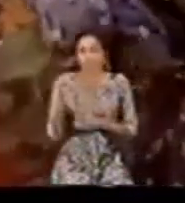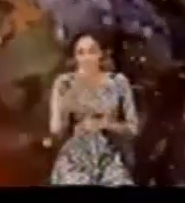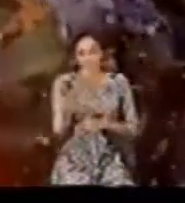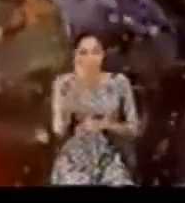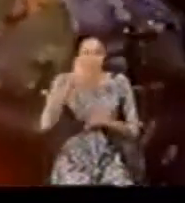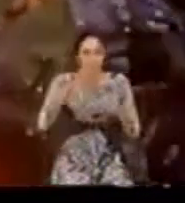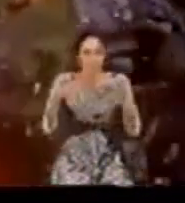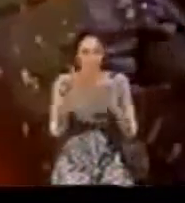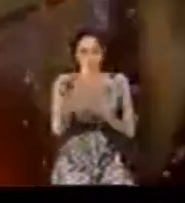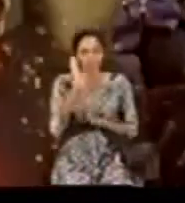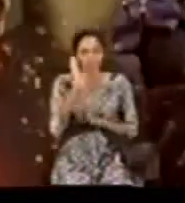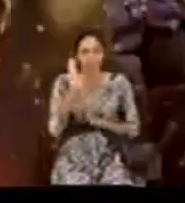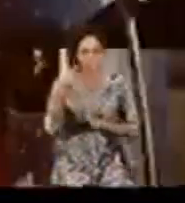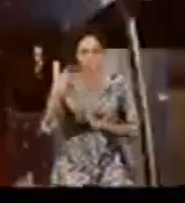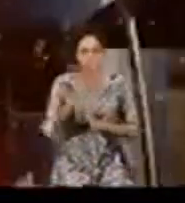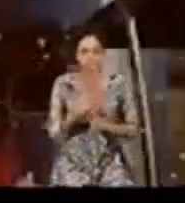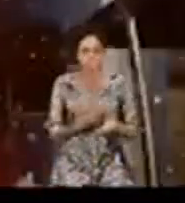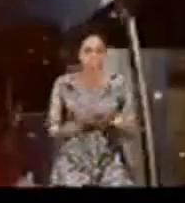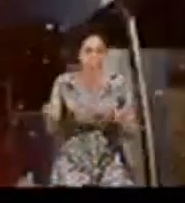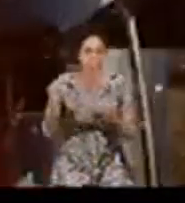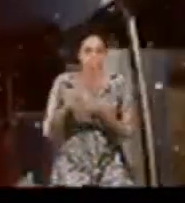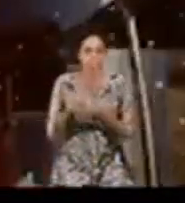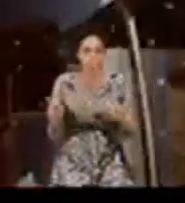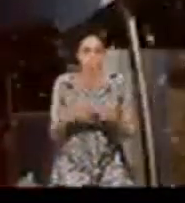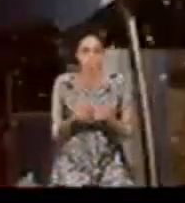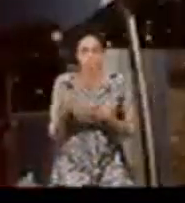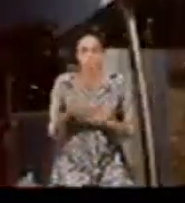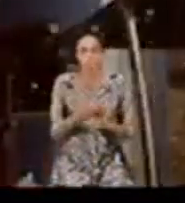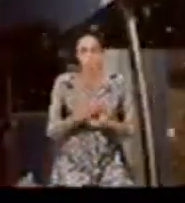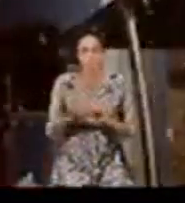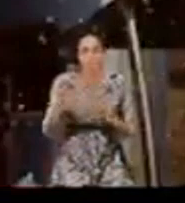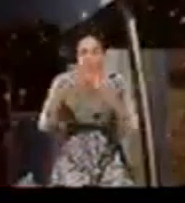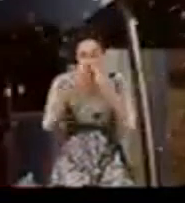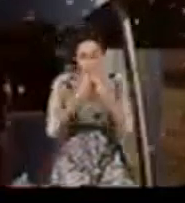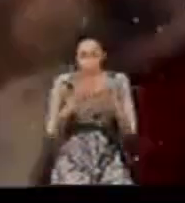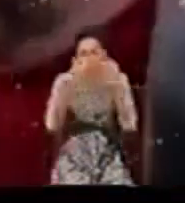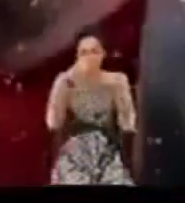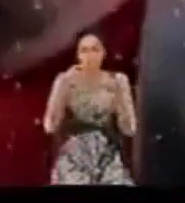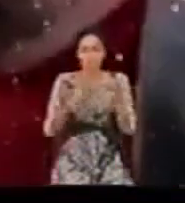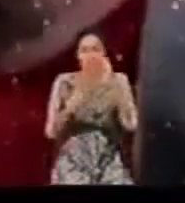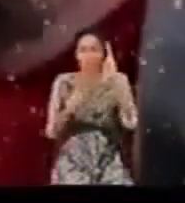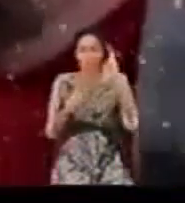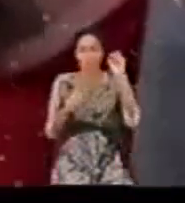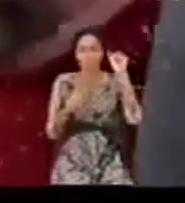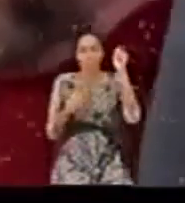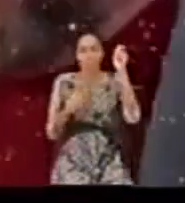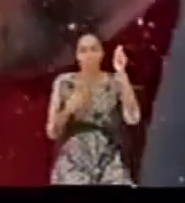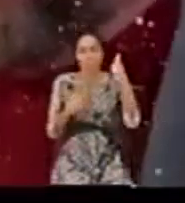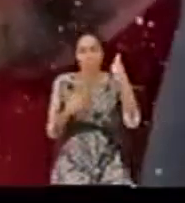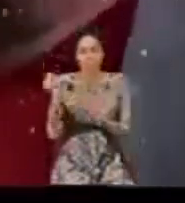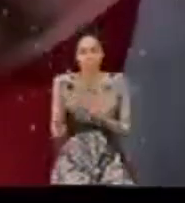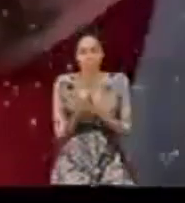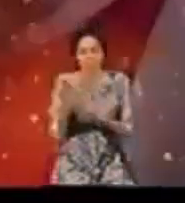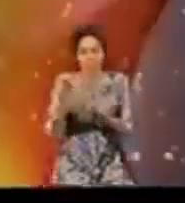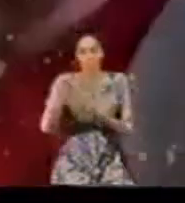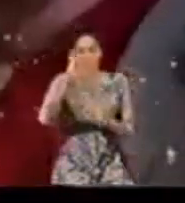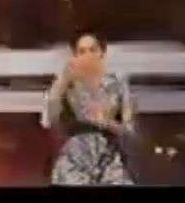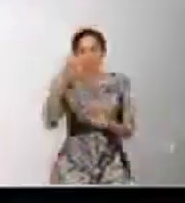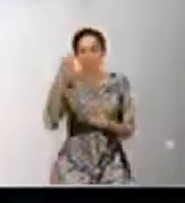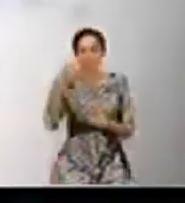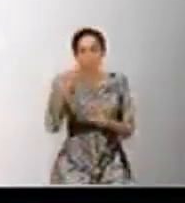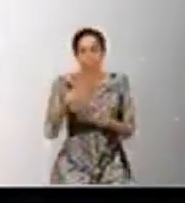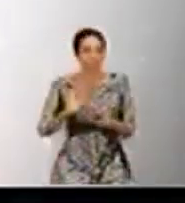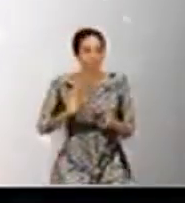your testimony. And more as excellent worship comes from the USA with Jonathan White, our guest music